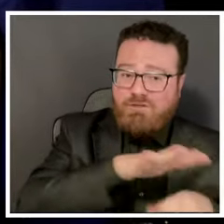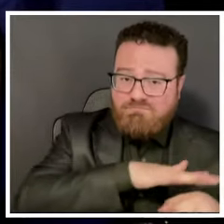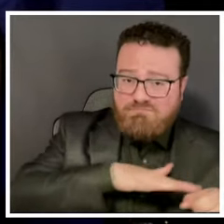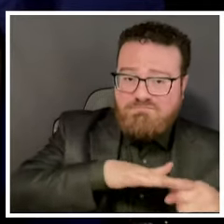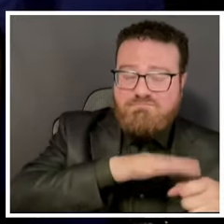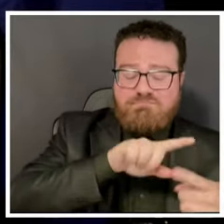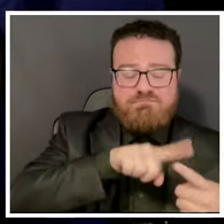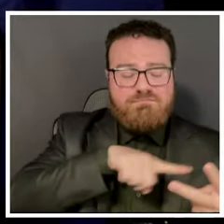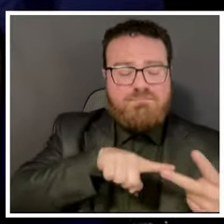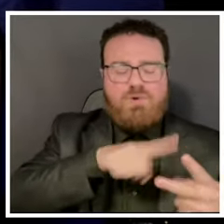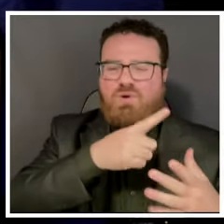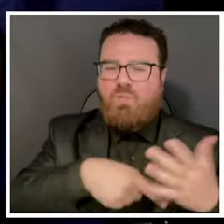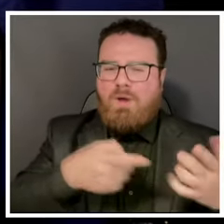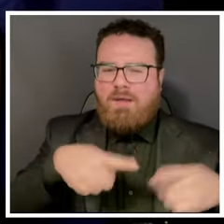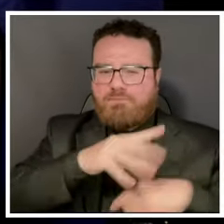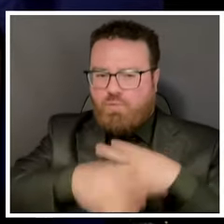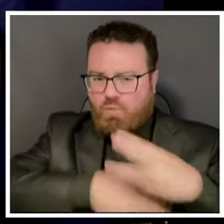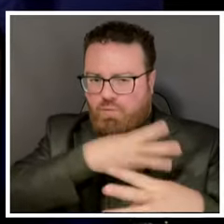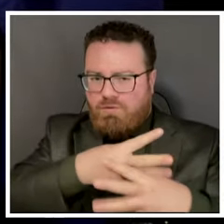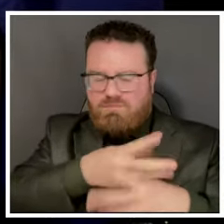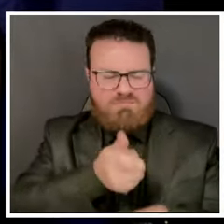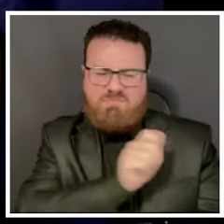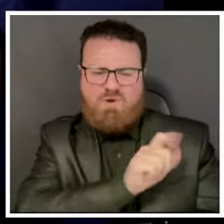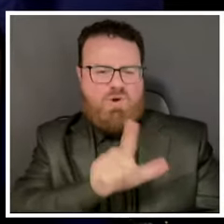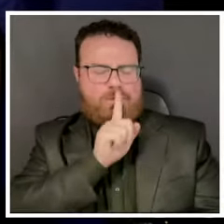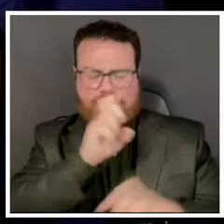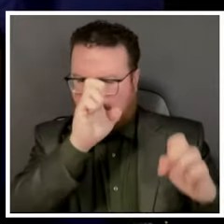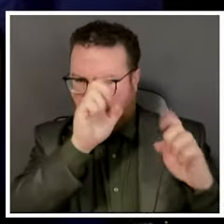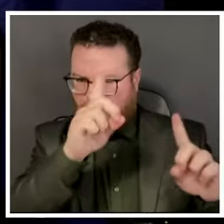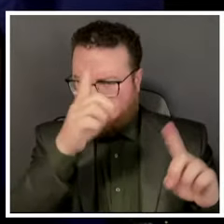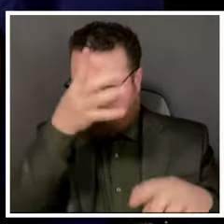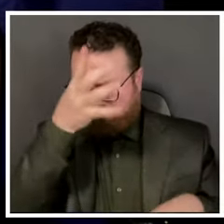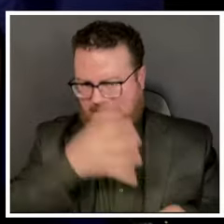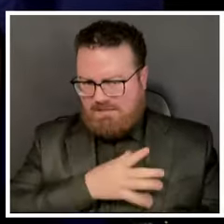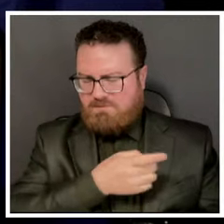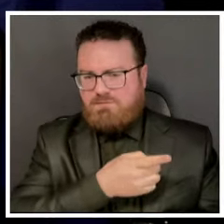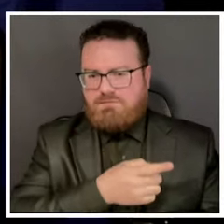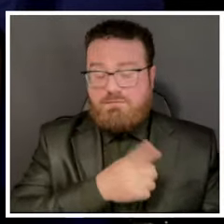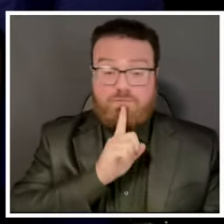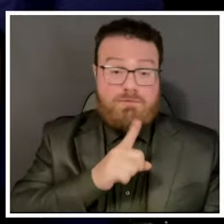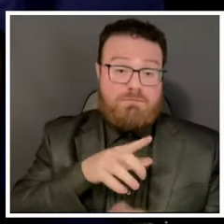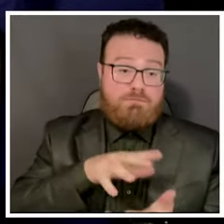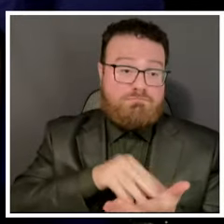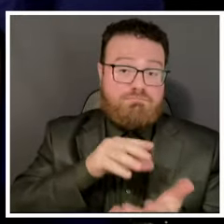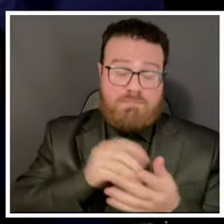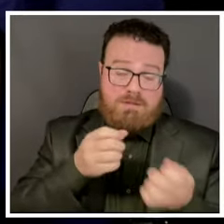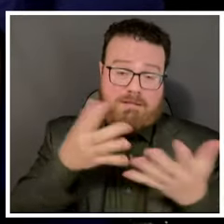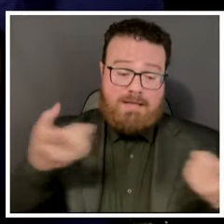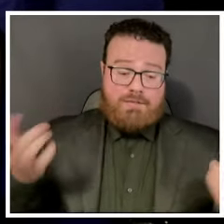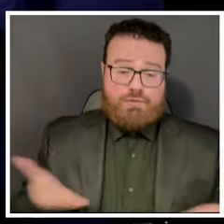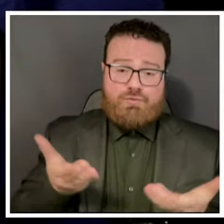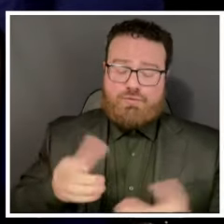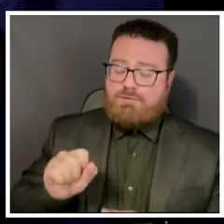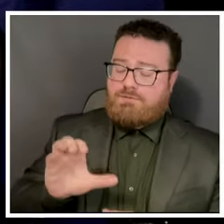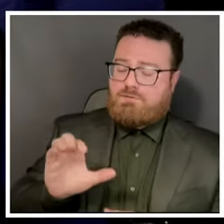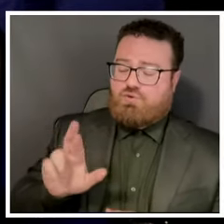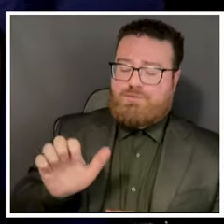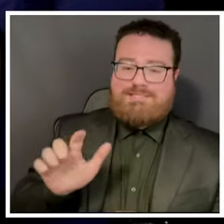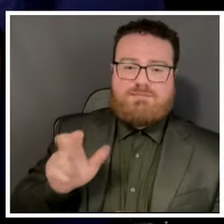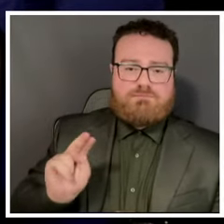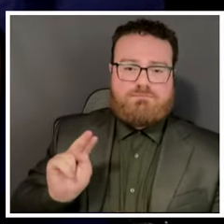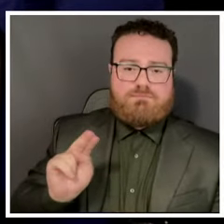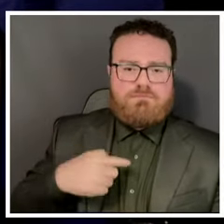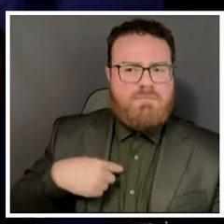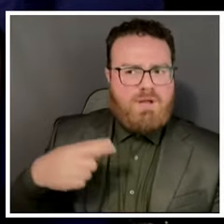learned men, and I learned a lot here in Scranton. I learned that money doesn't determine your worth.